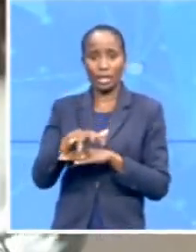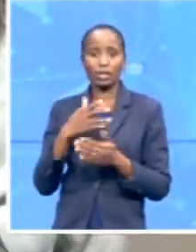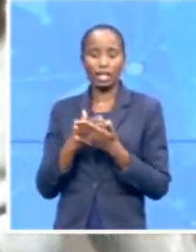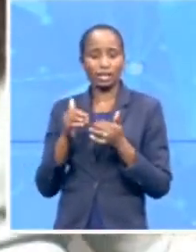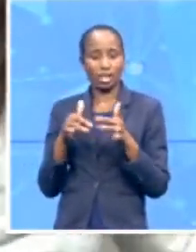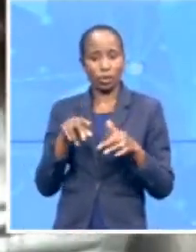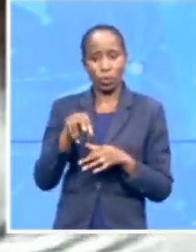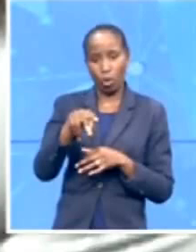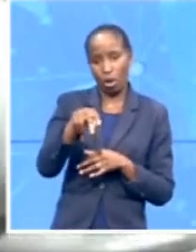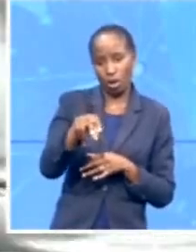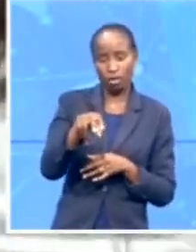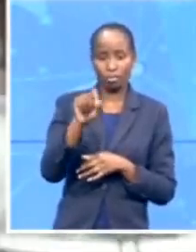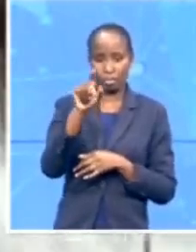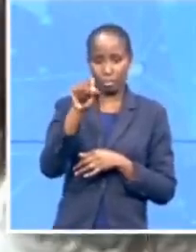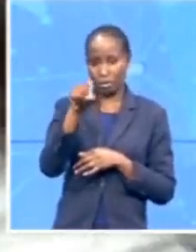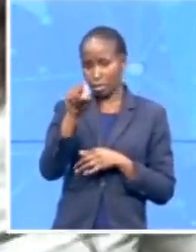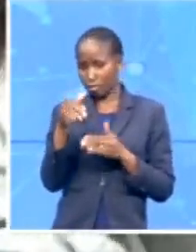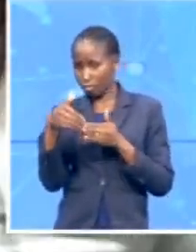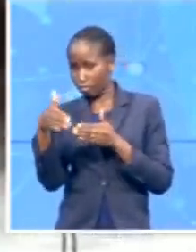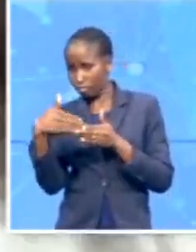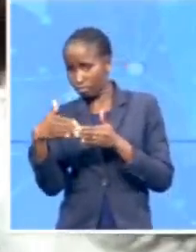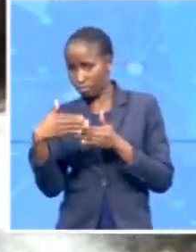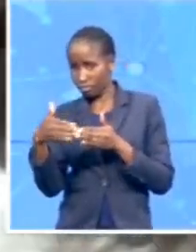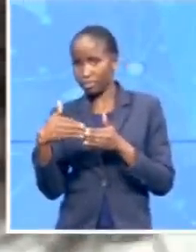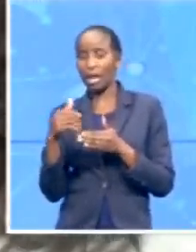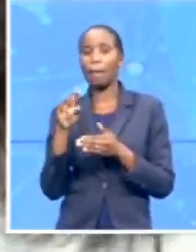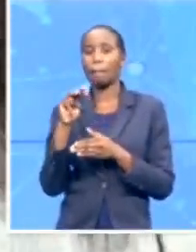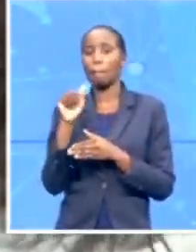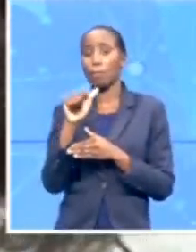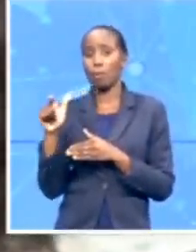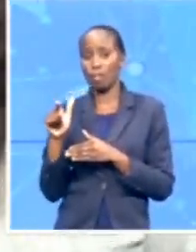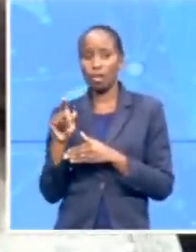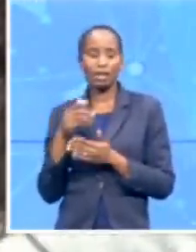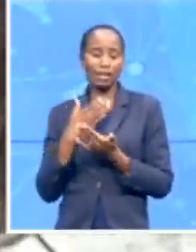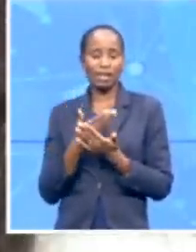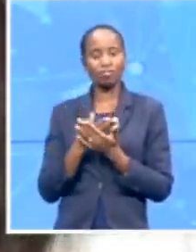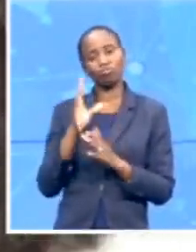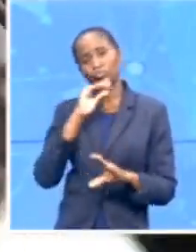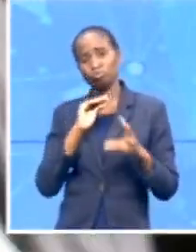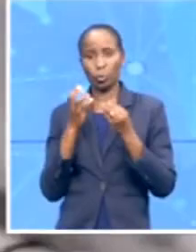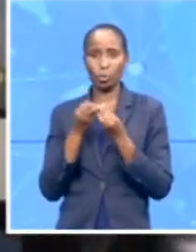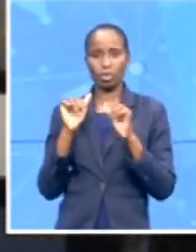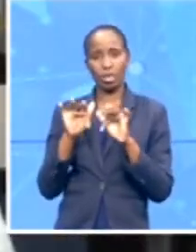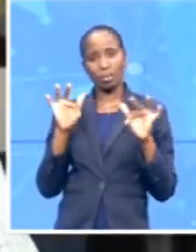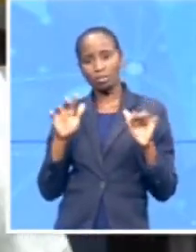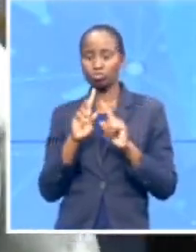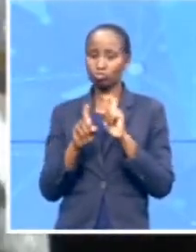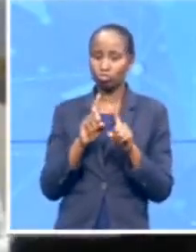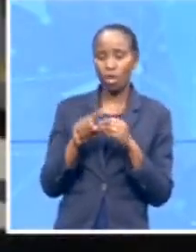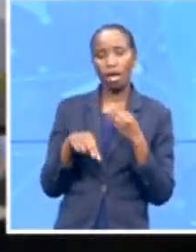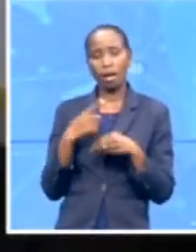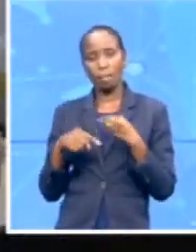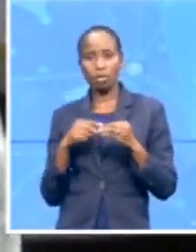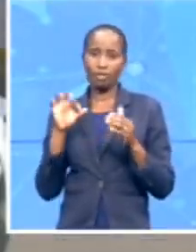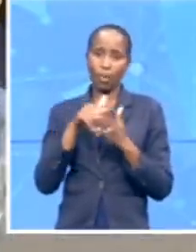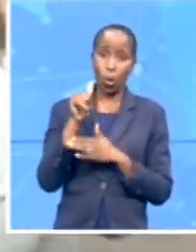of Maponya Mall, and we're going to speak to people and just ask them about voting and whether or not they voted. And